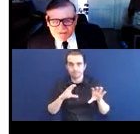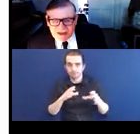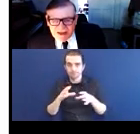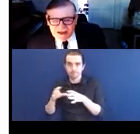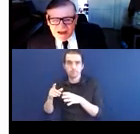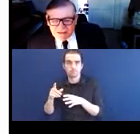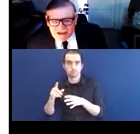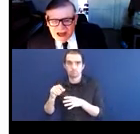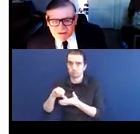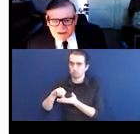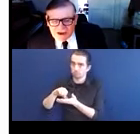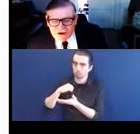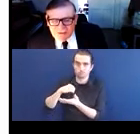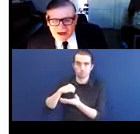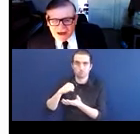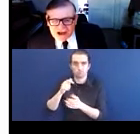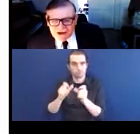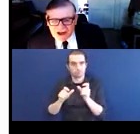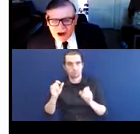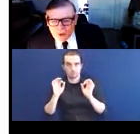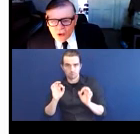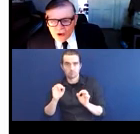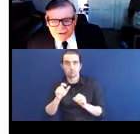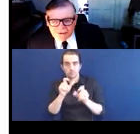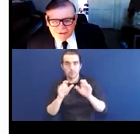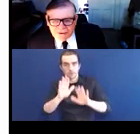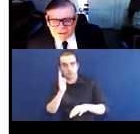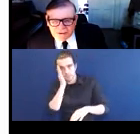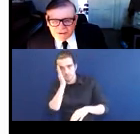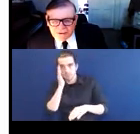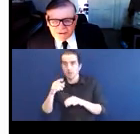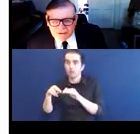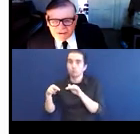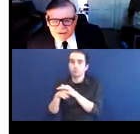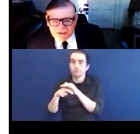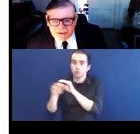home, I'm disabled, he's got a spinal injury and can't walk.